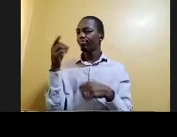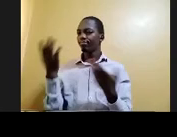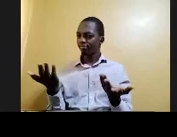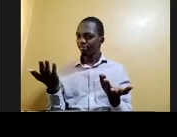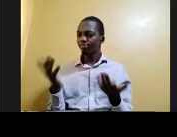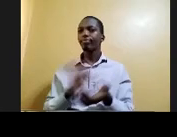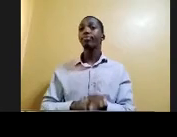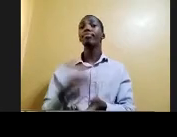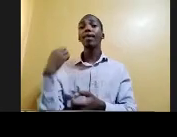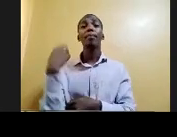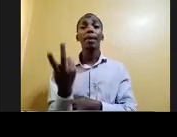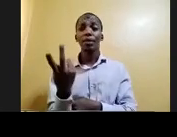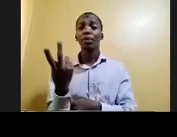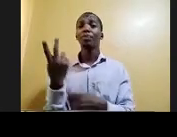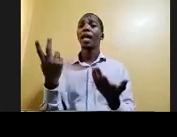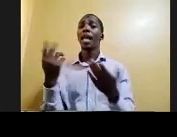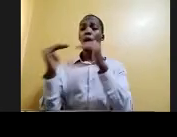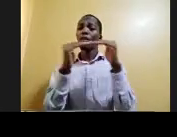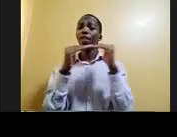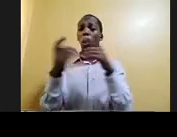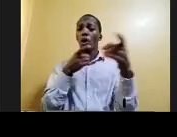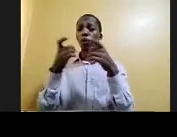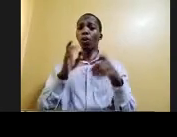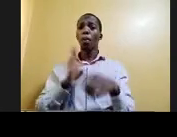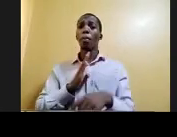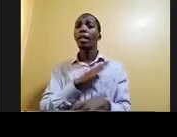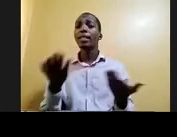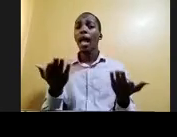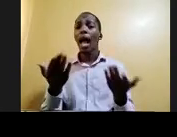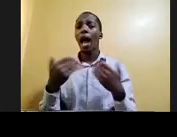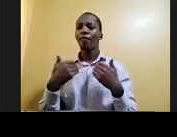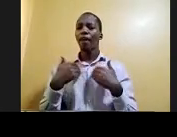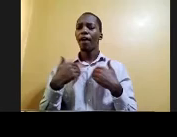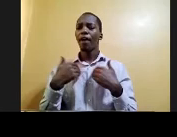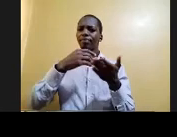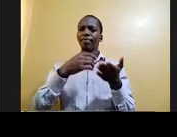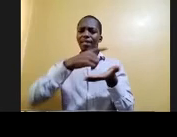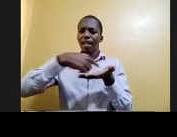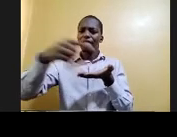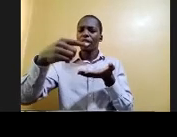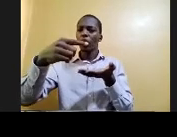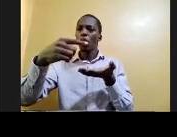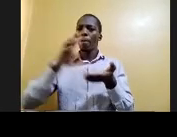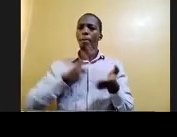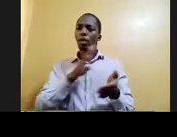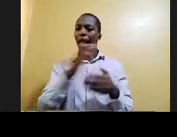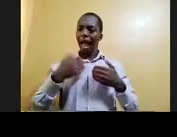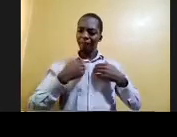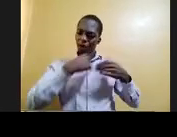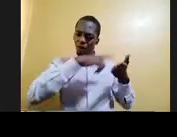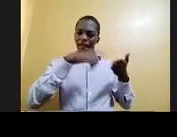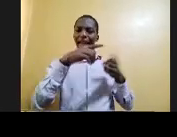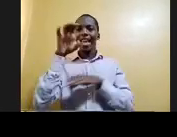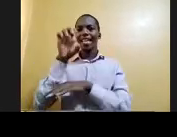Secondly, equivalent control bodies, the certification bodies, will become authorized control bodies, and there'll be an EC